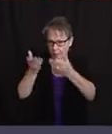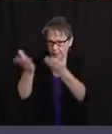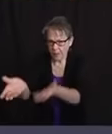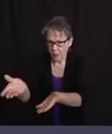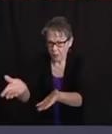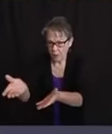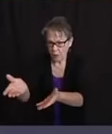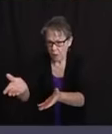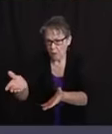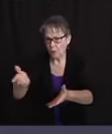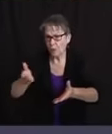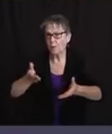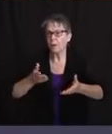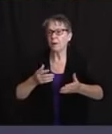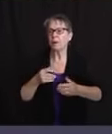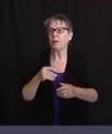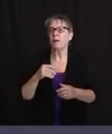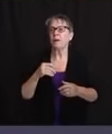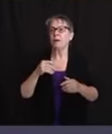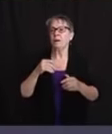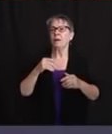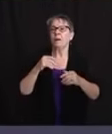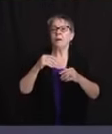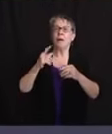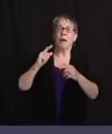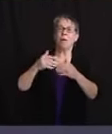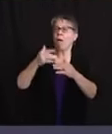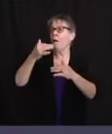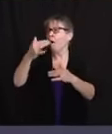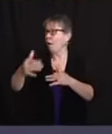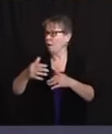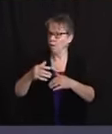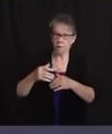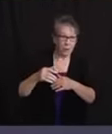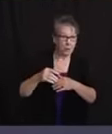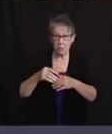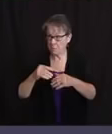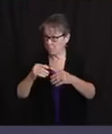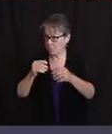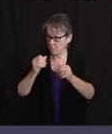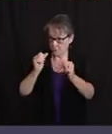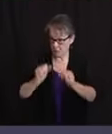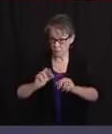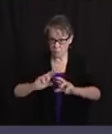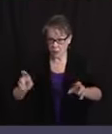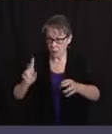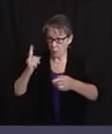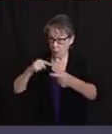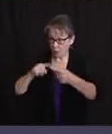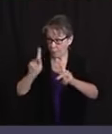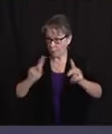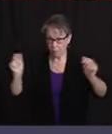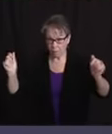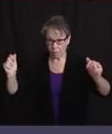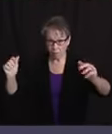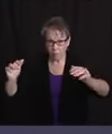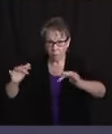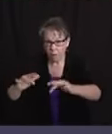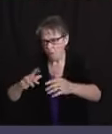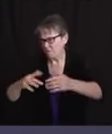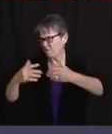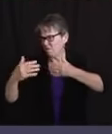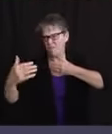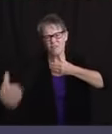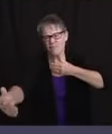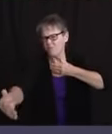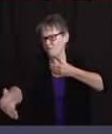but I was asked about Jets Giants, which is a little bit further down the road, but not a lot further down the road. If they kept their schedule, exhibition games